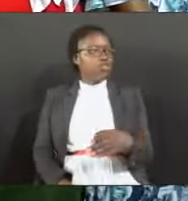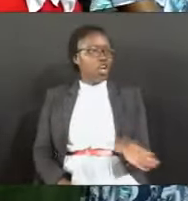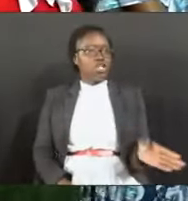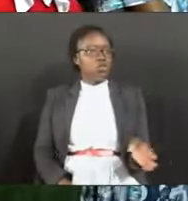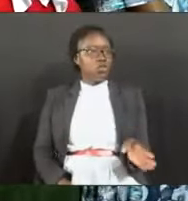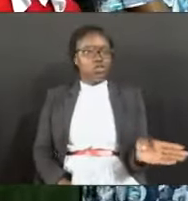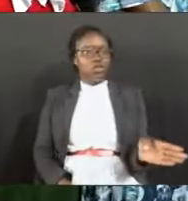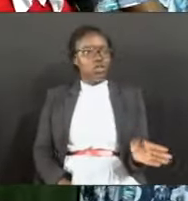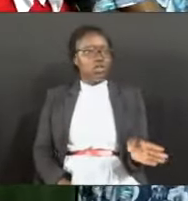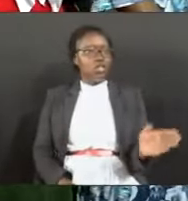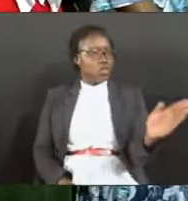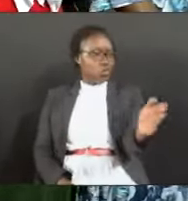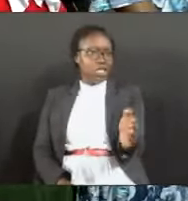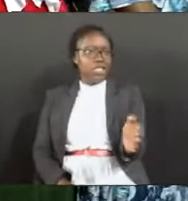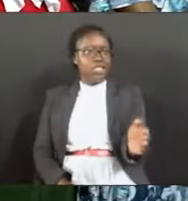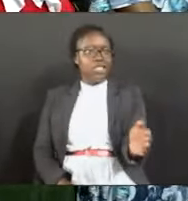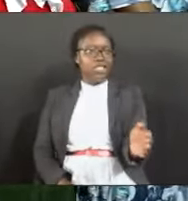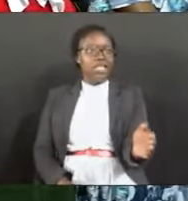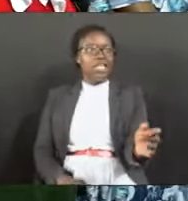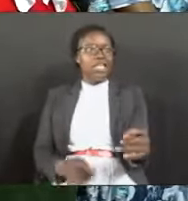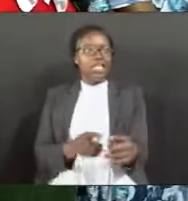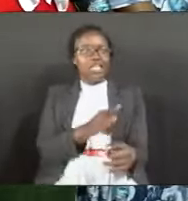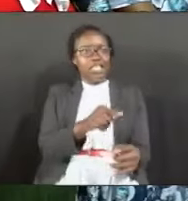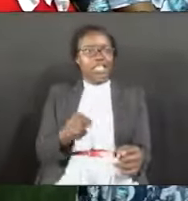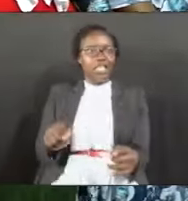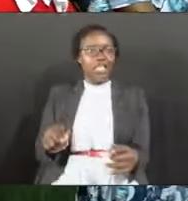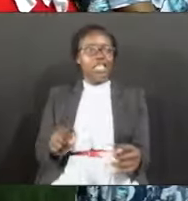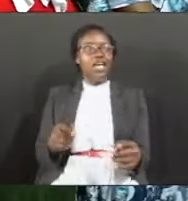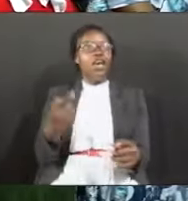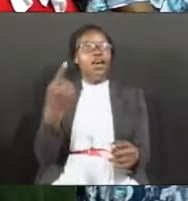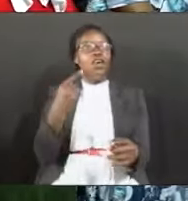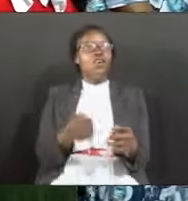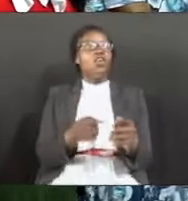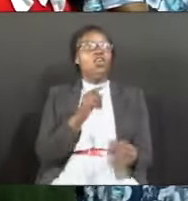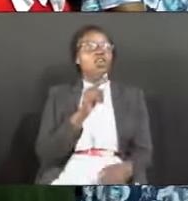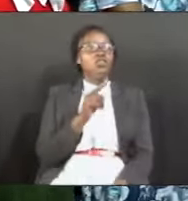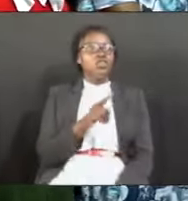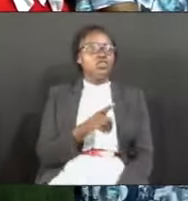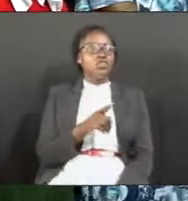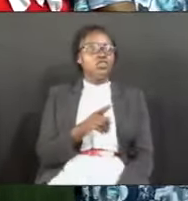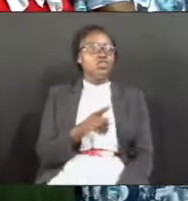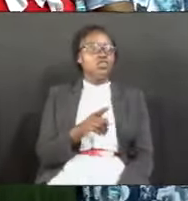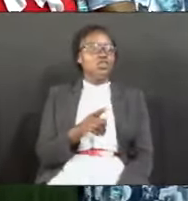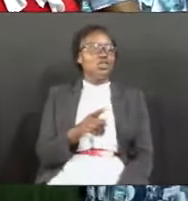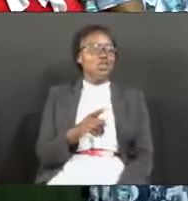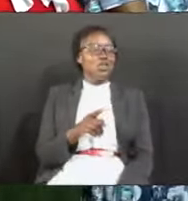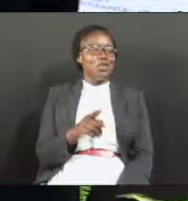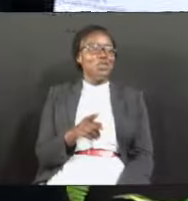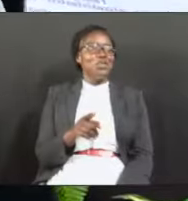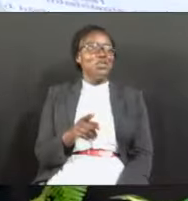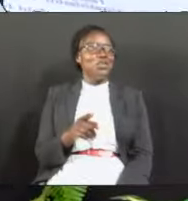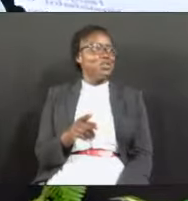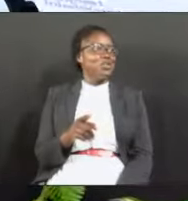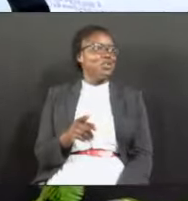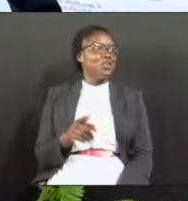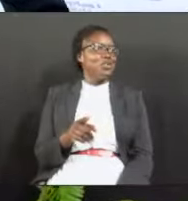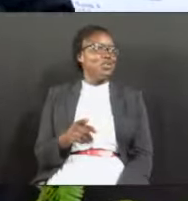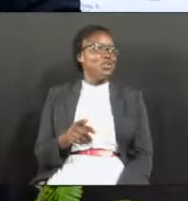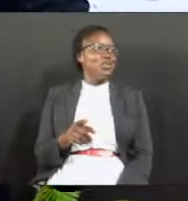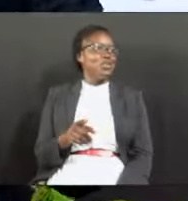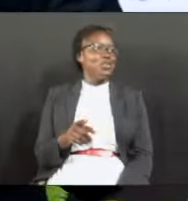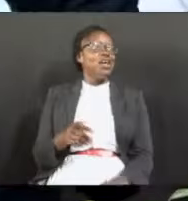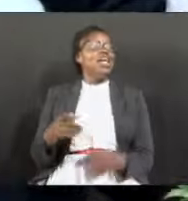Just come. Doesn't matter what you're going through. He will take care of you. He will take care of you. Just come. You may have lost your